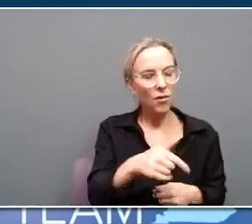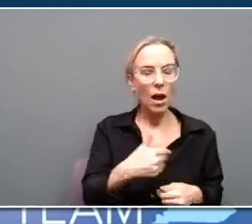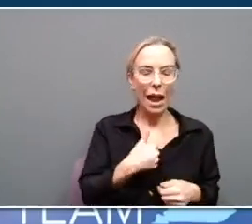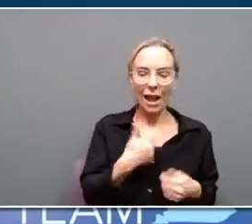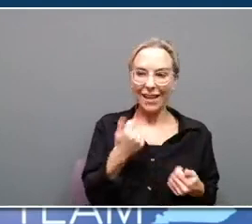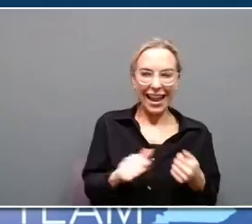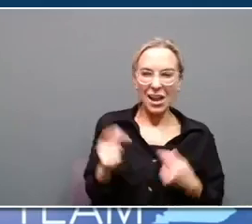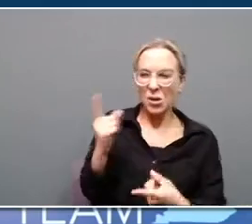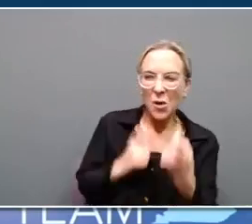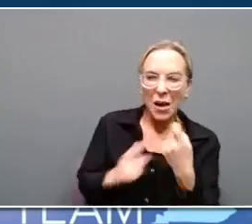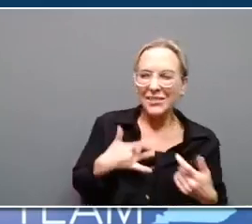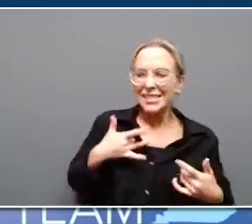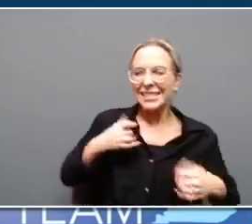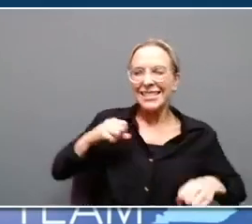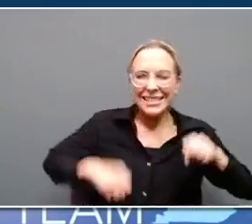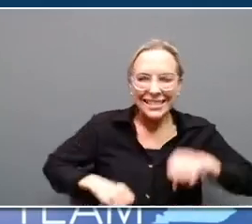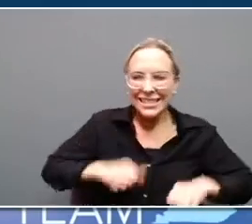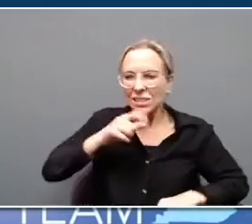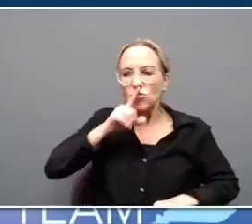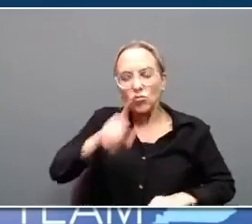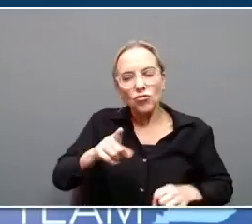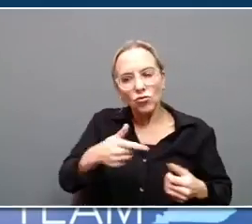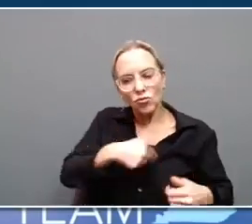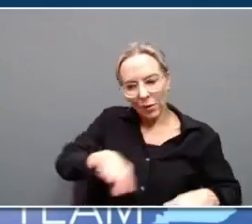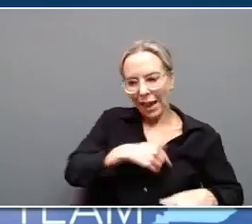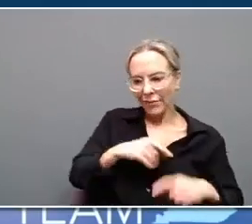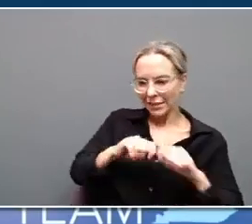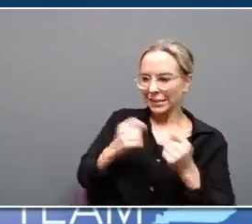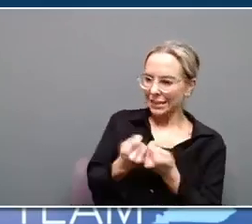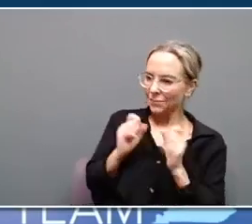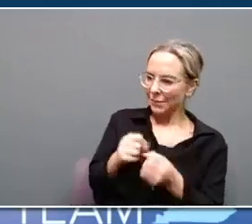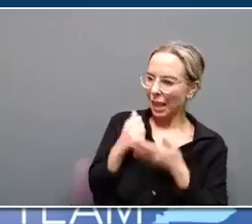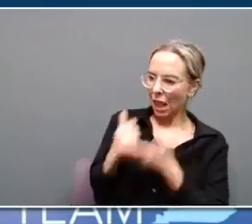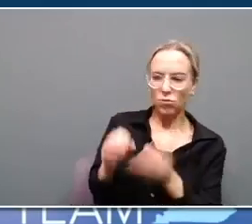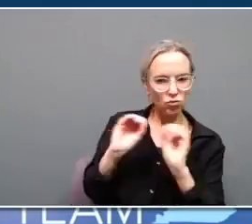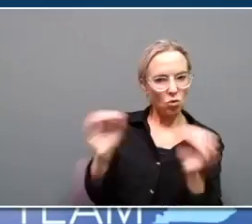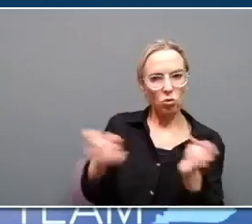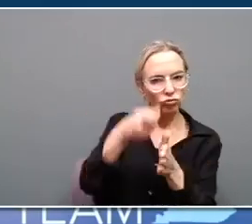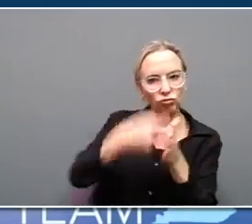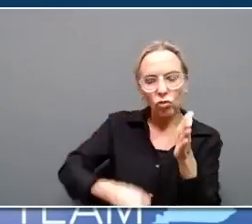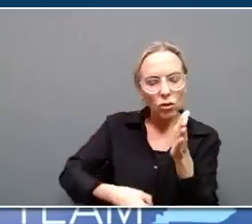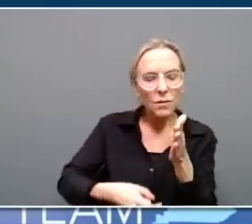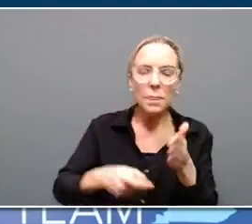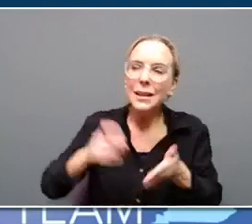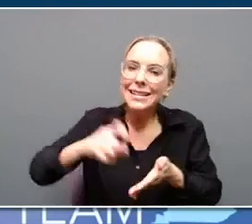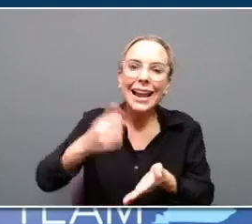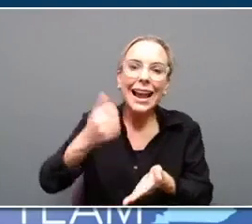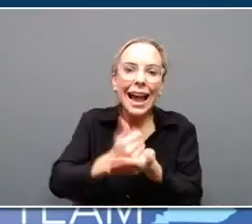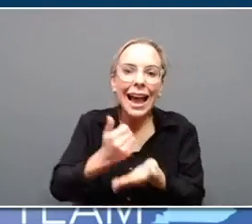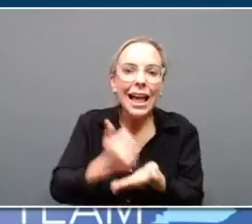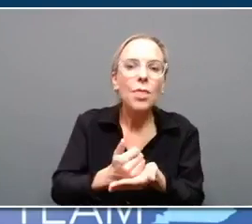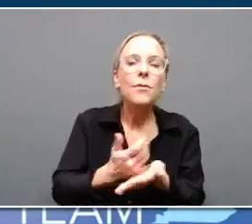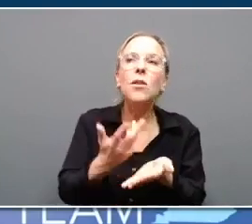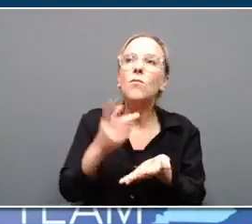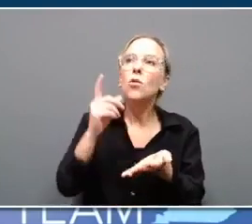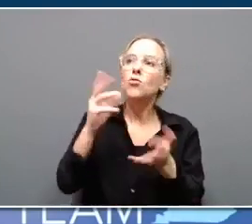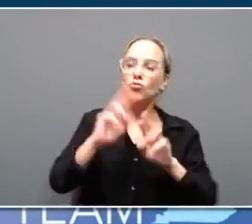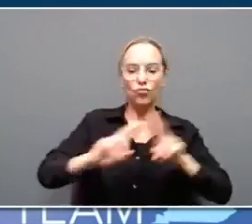people who are here that can help you at no cost. So if you need assistance or if you are ready to enroll, go to